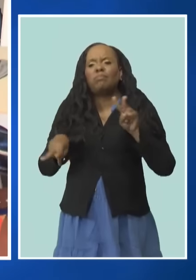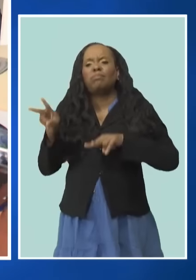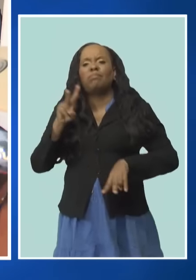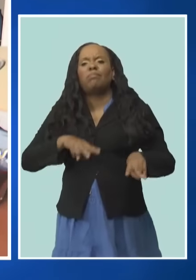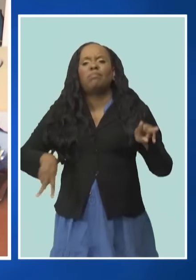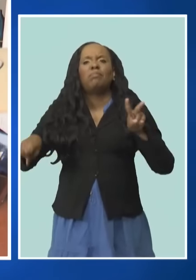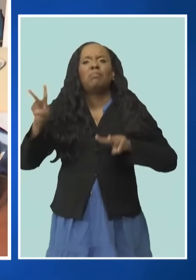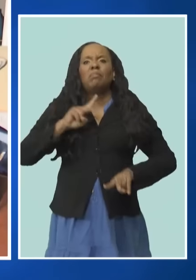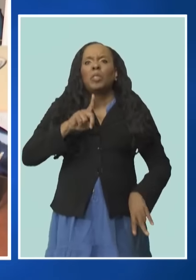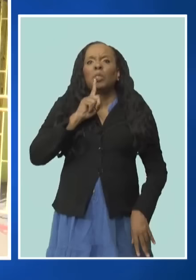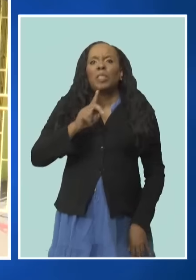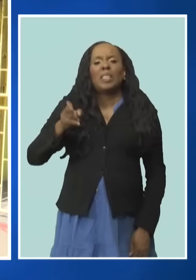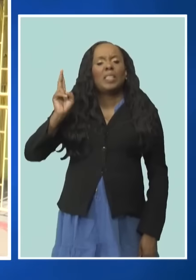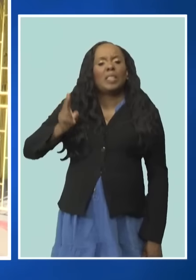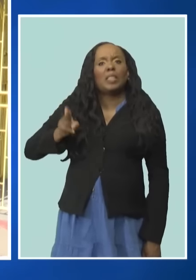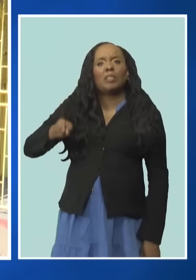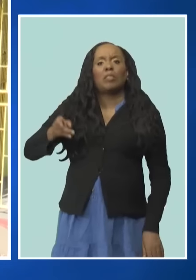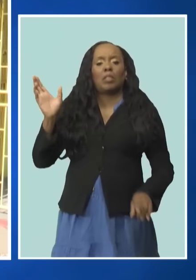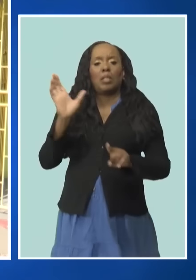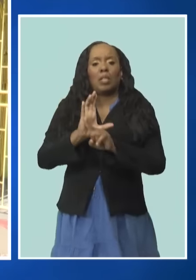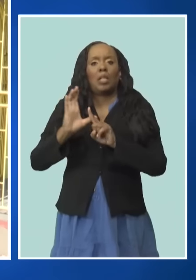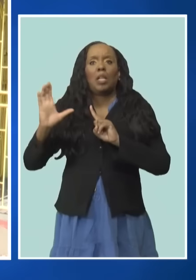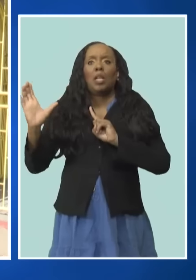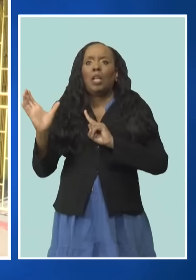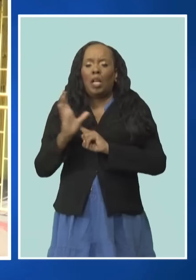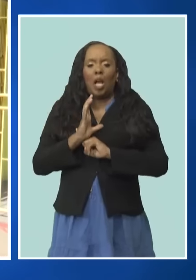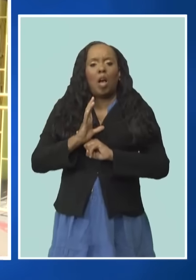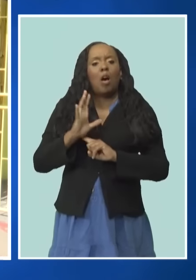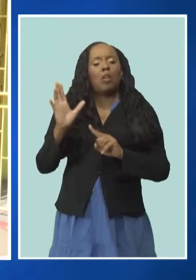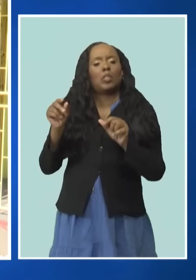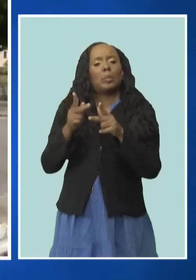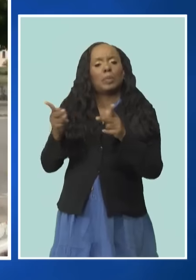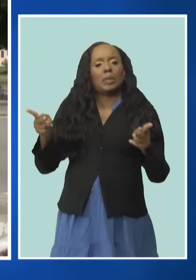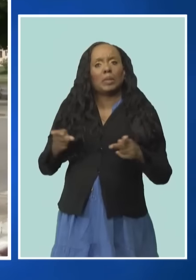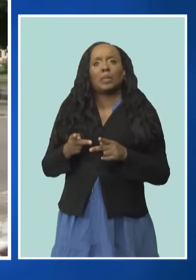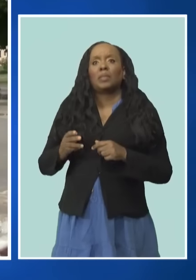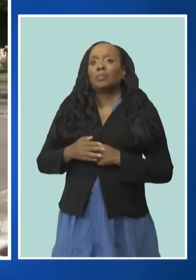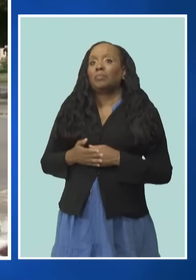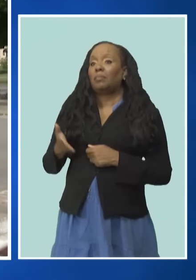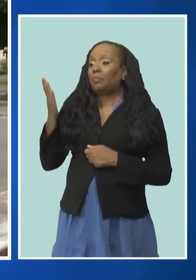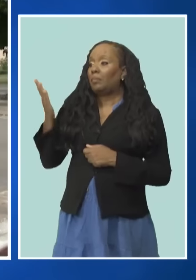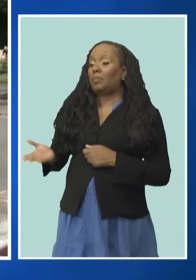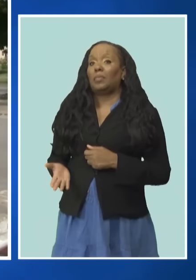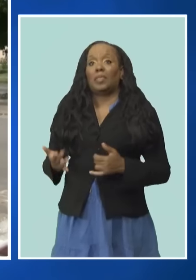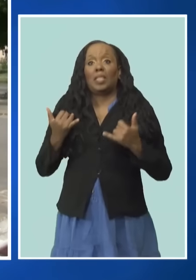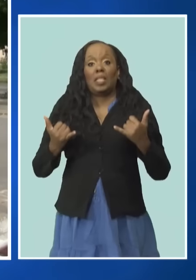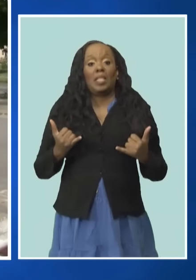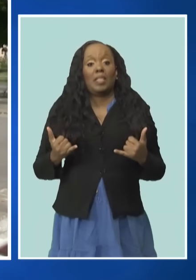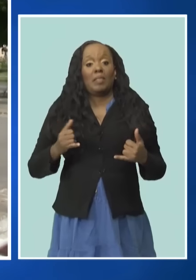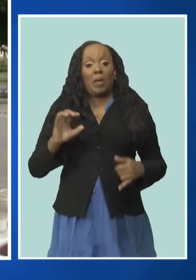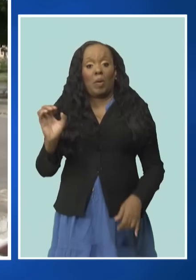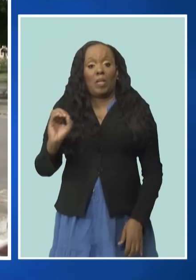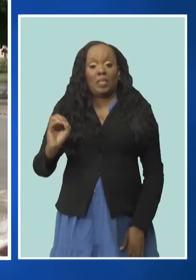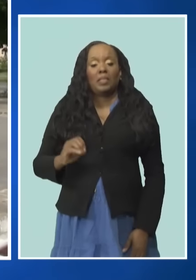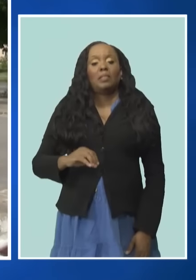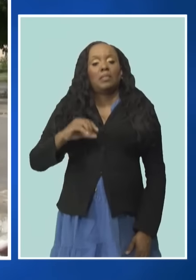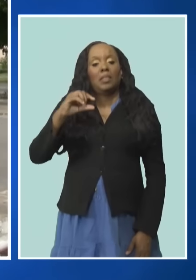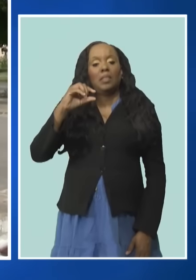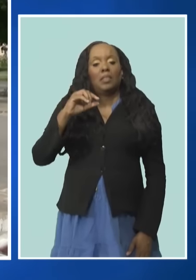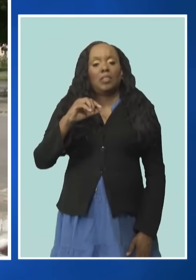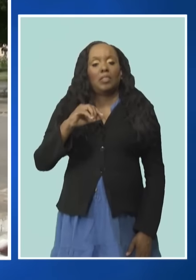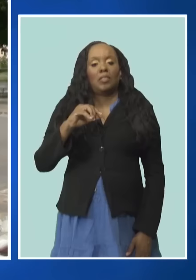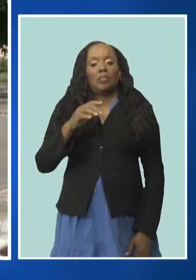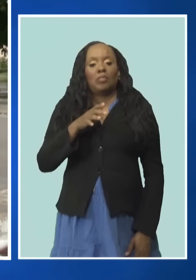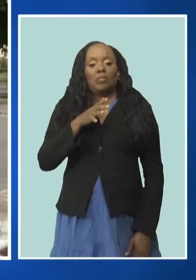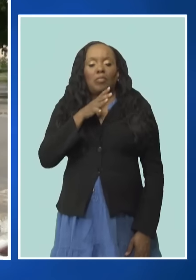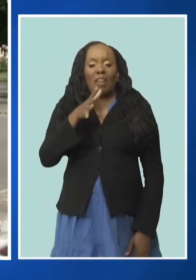island's most historic and culturally rich sites. Today we are in Oistins in the Granny's Car Park as we gather for